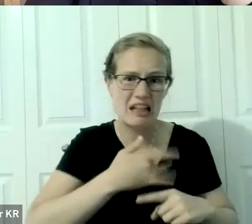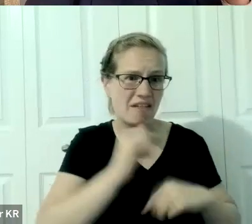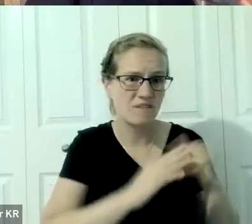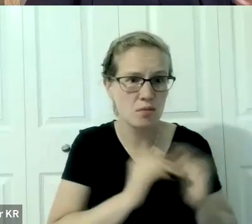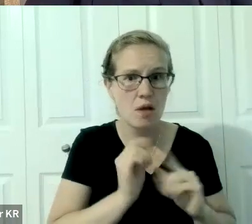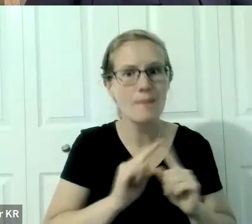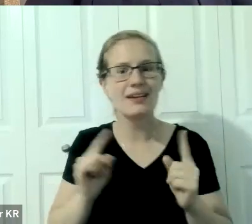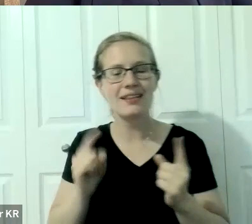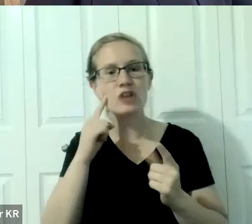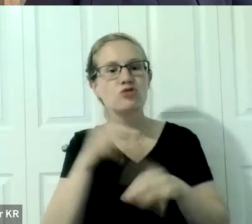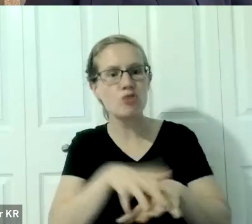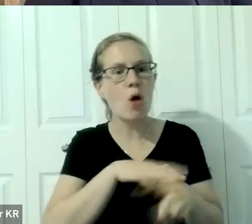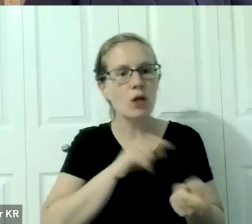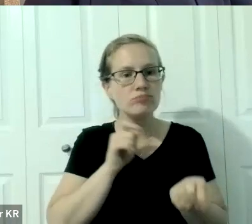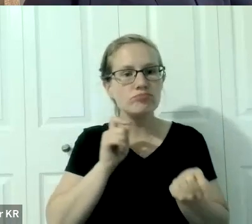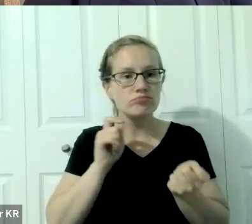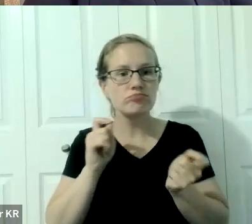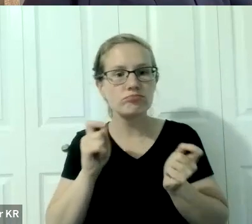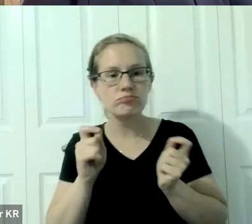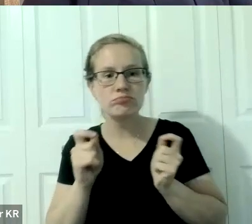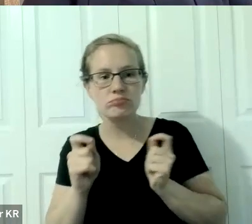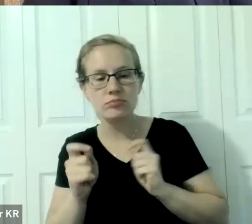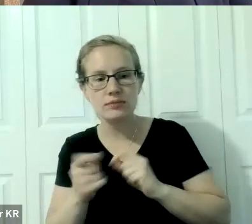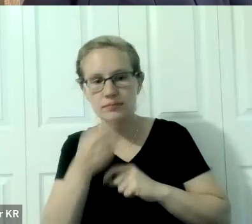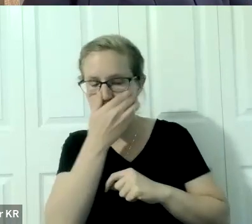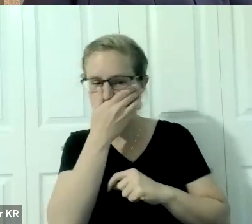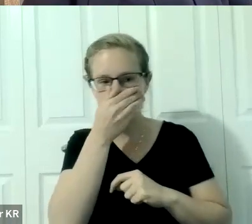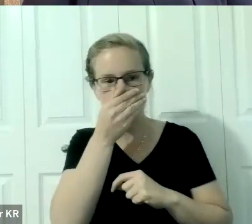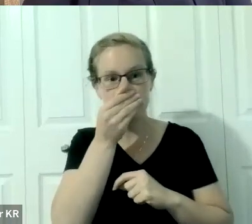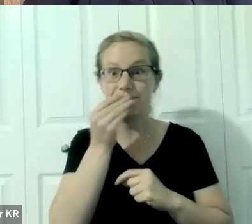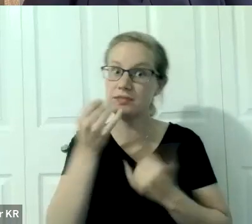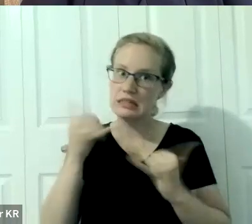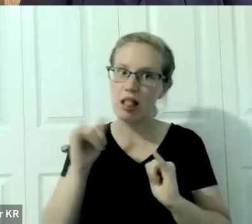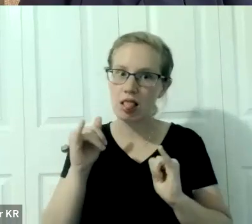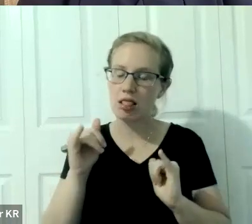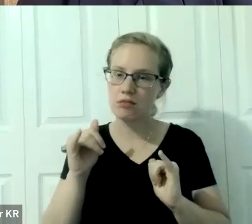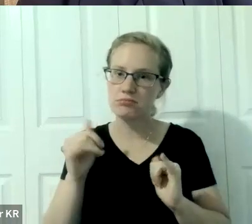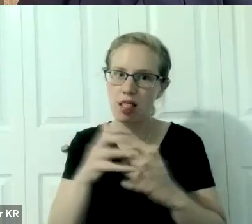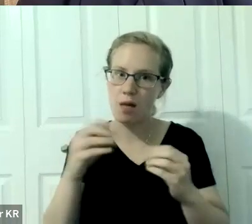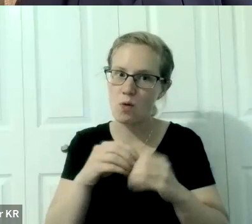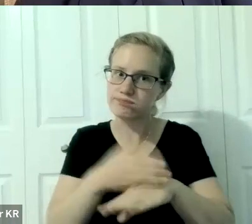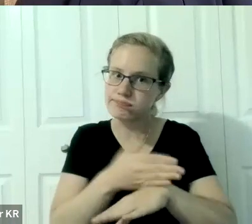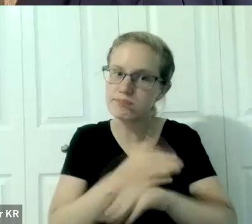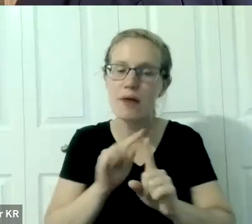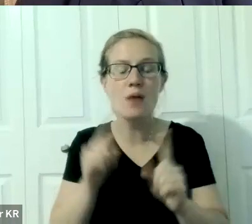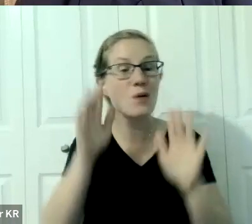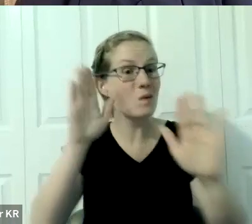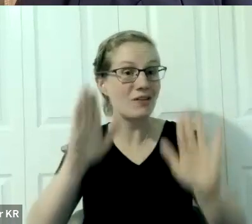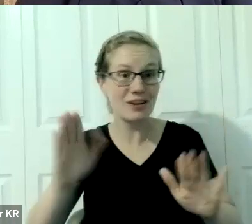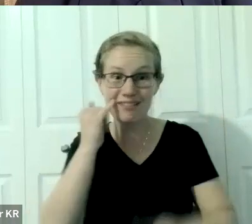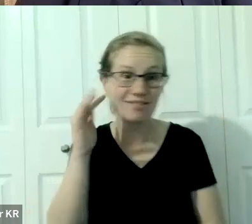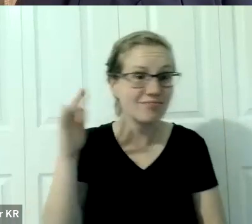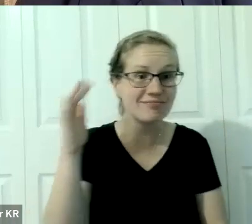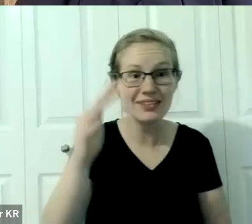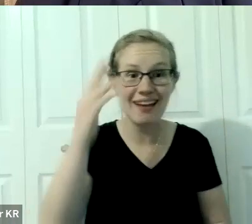think slowly that is starting to change, that's starting to break down. It has a long ways to go, but it'd be wonderful if someday where